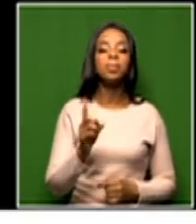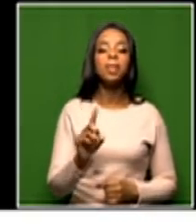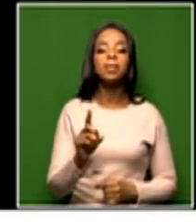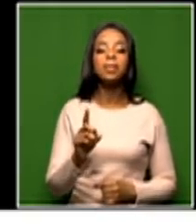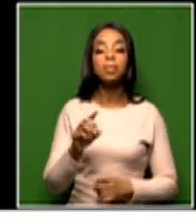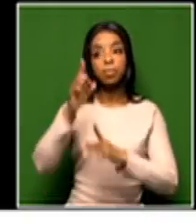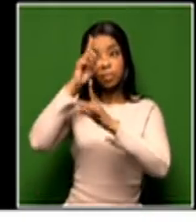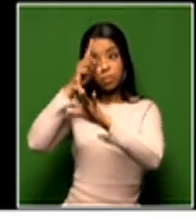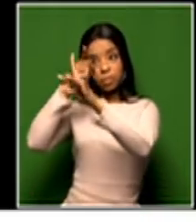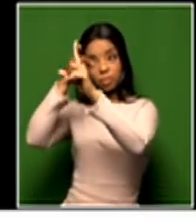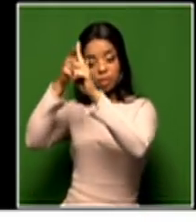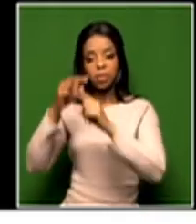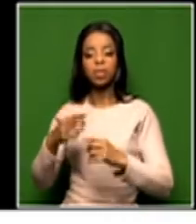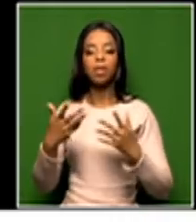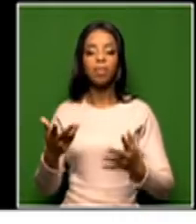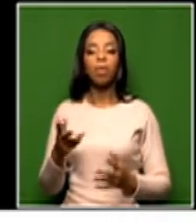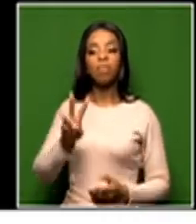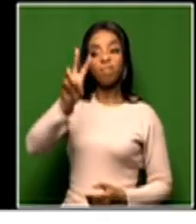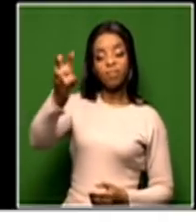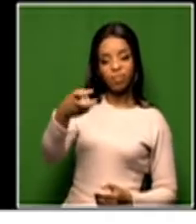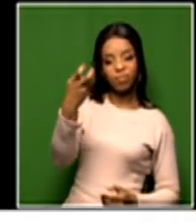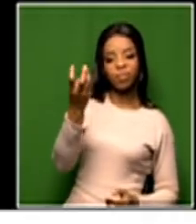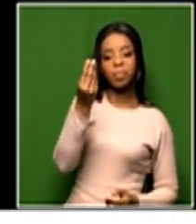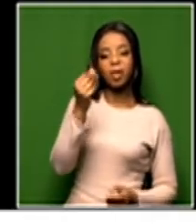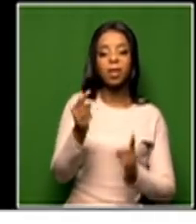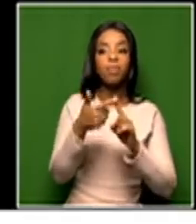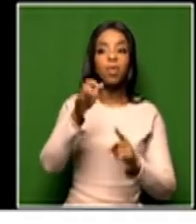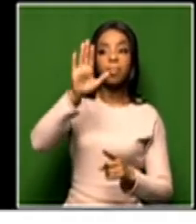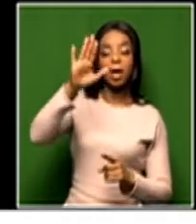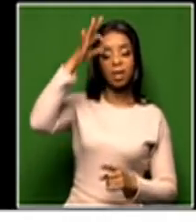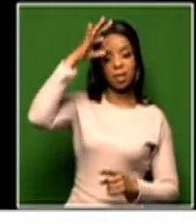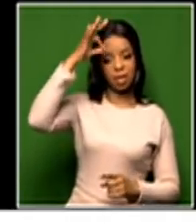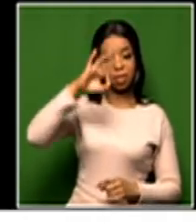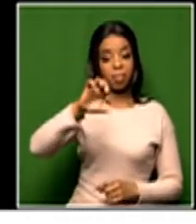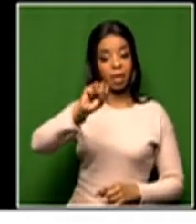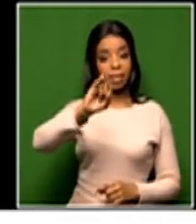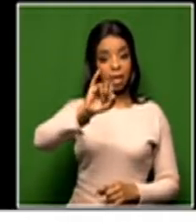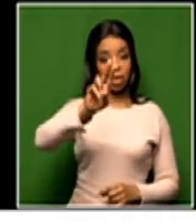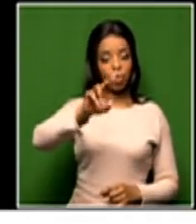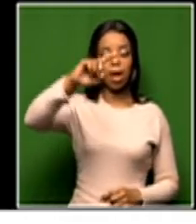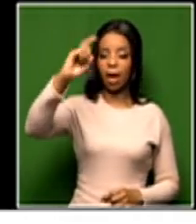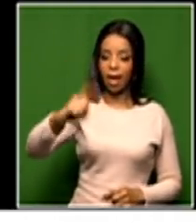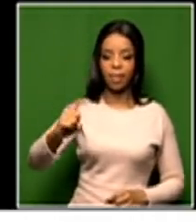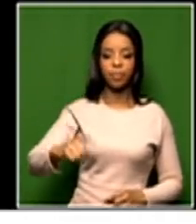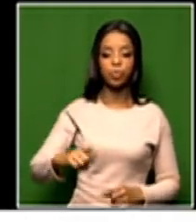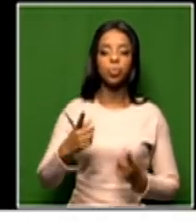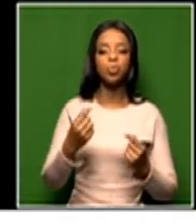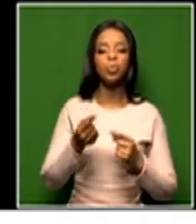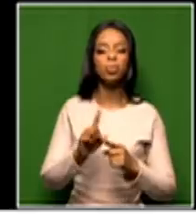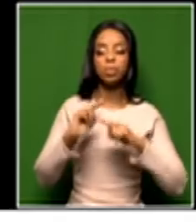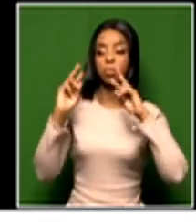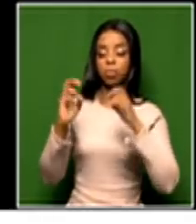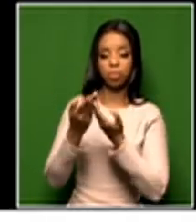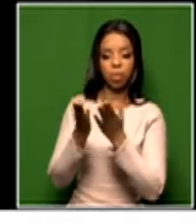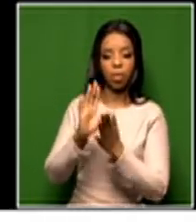intention to actually loot the state. And so the SIU will have to cancel this contract and pursue